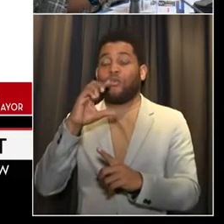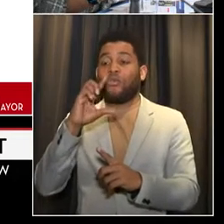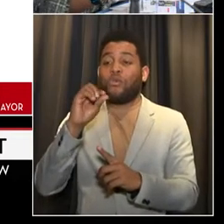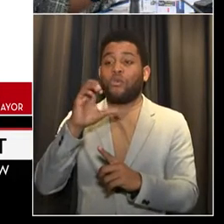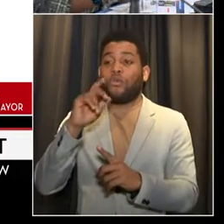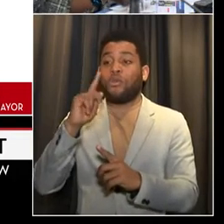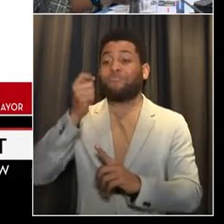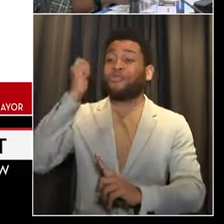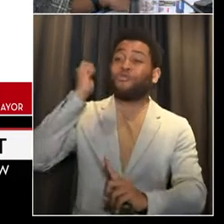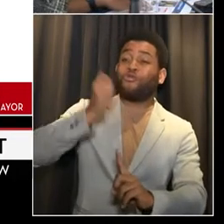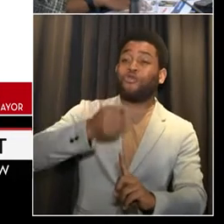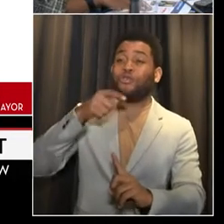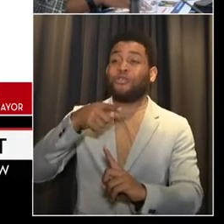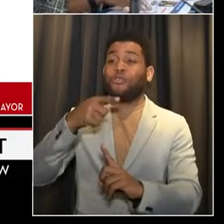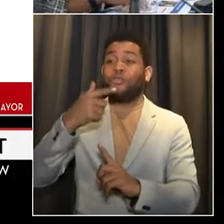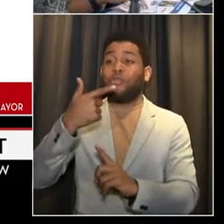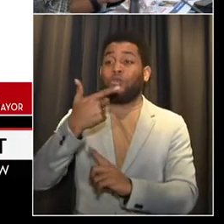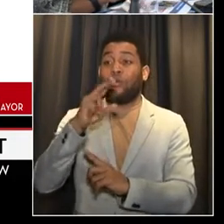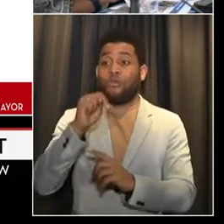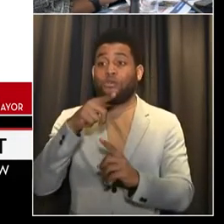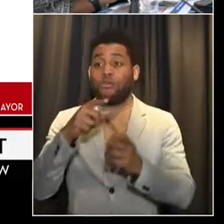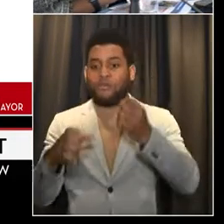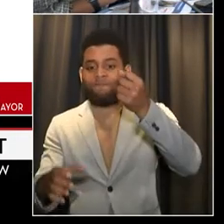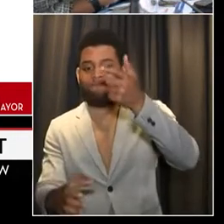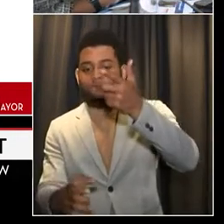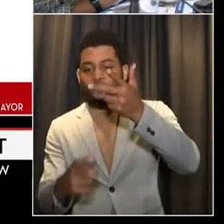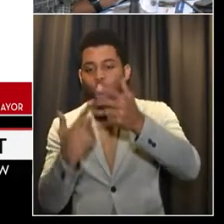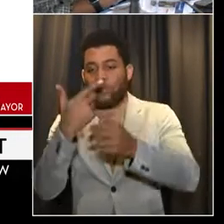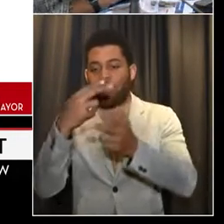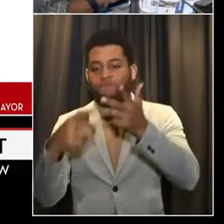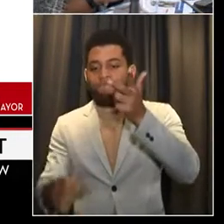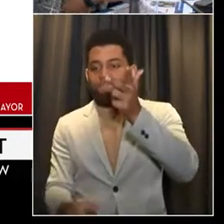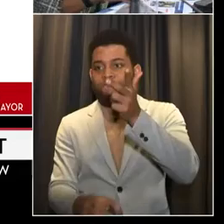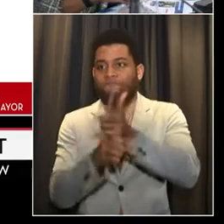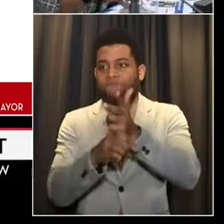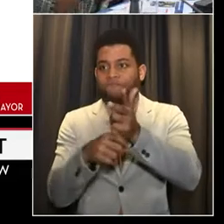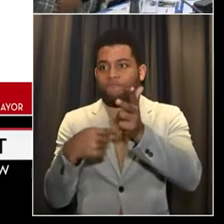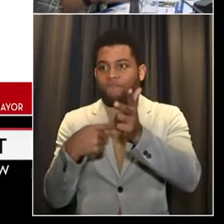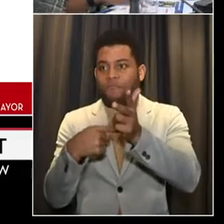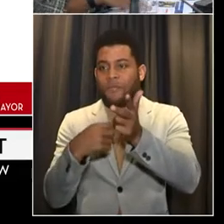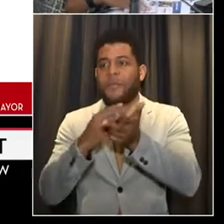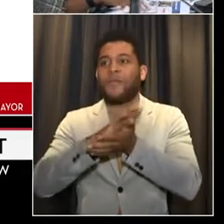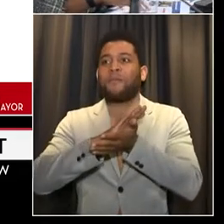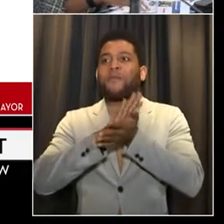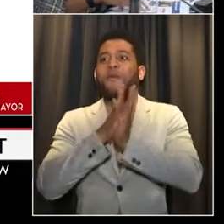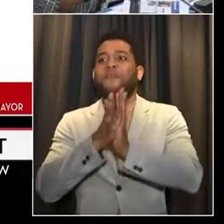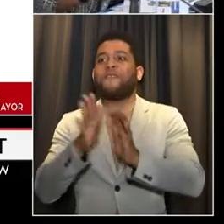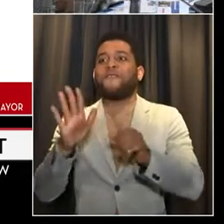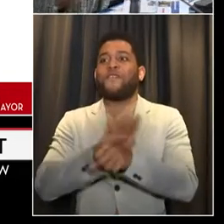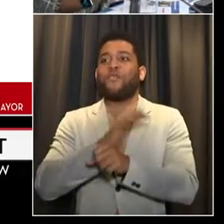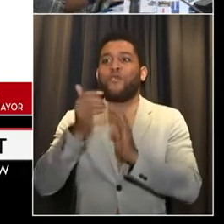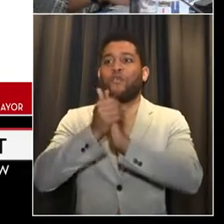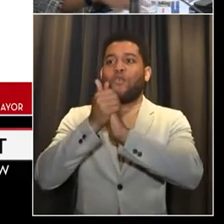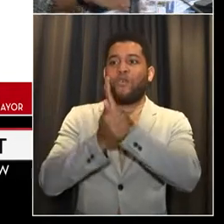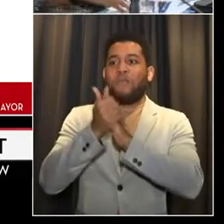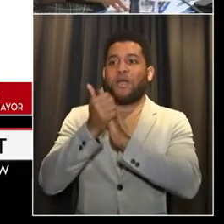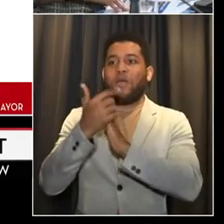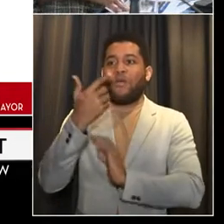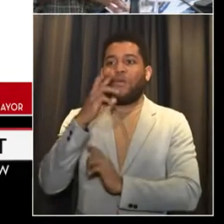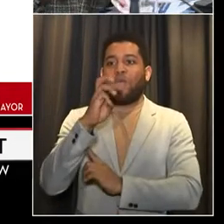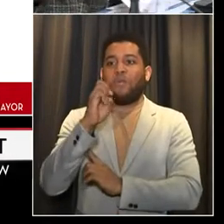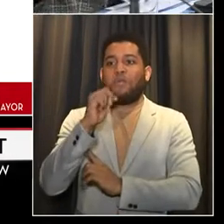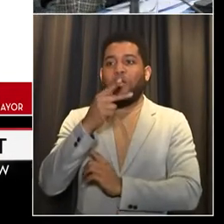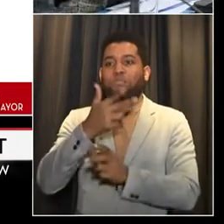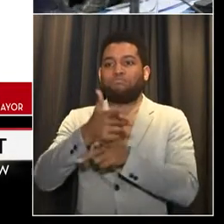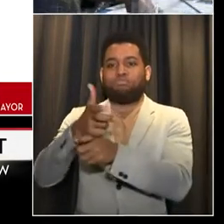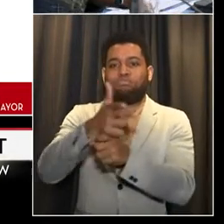fully automatic weapon. So, you know, we recovered 195 of those, and that's where you see so many multiple people being shot and